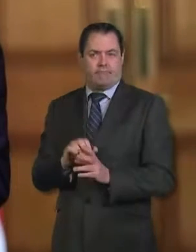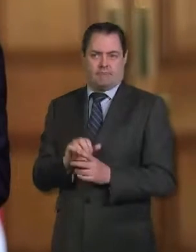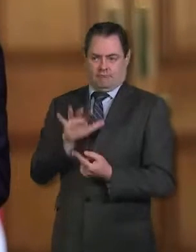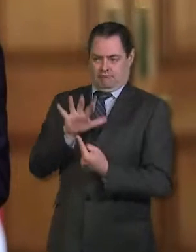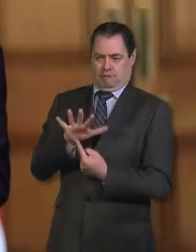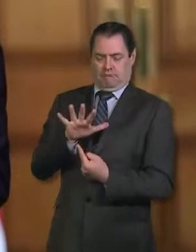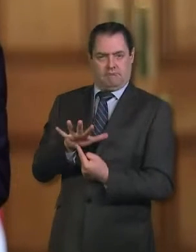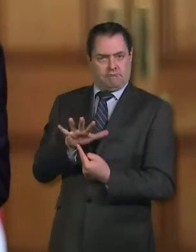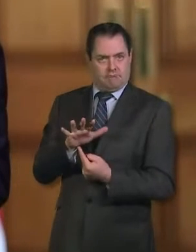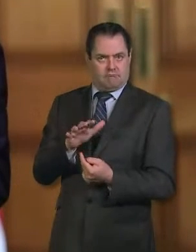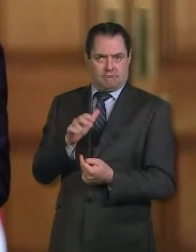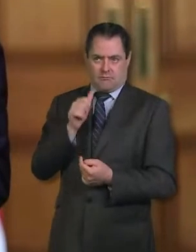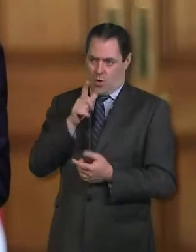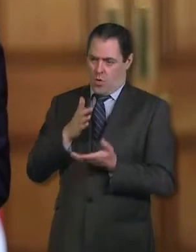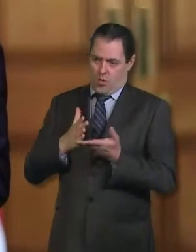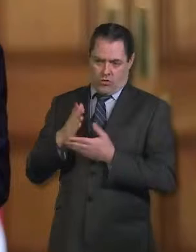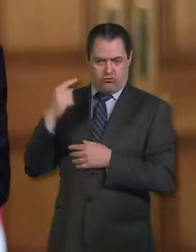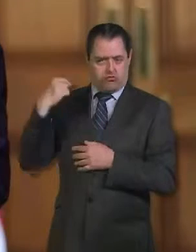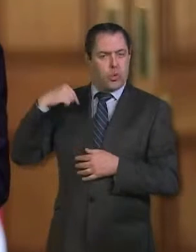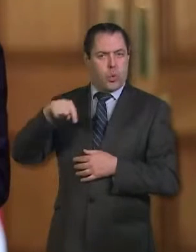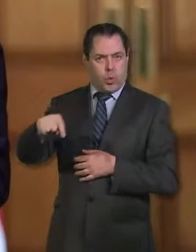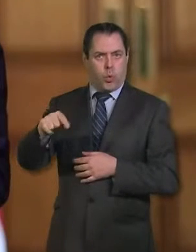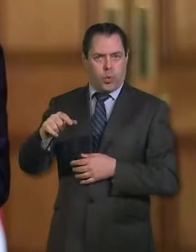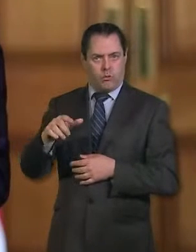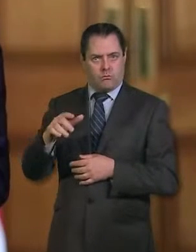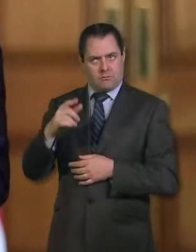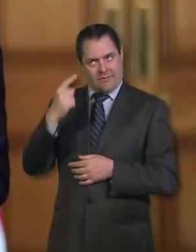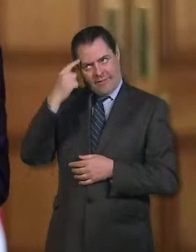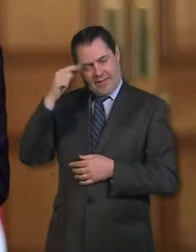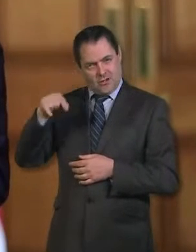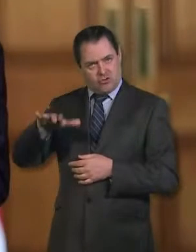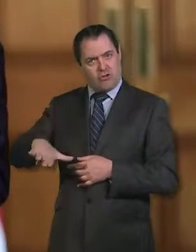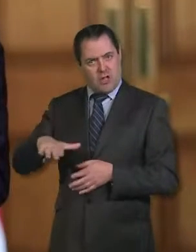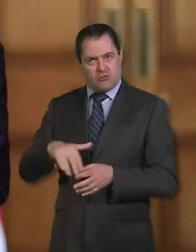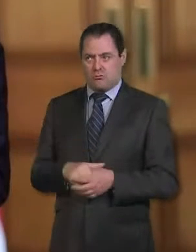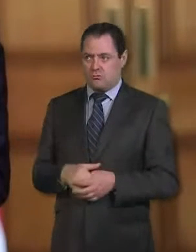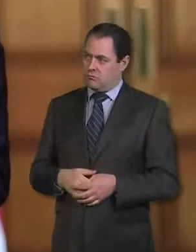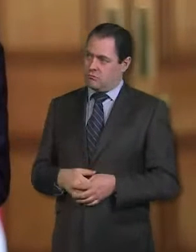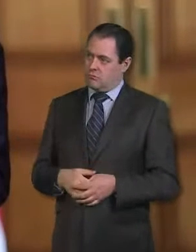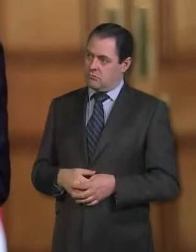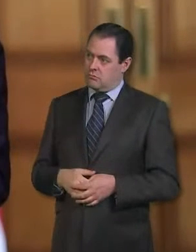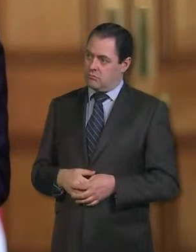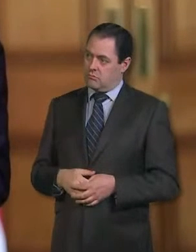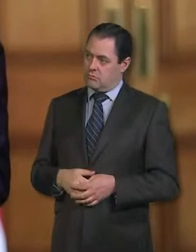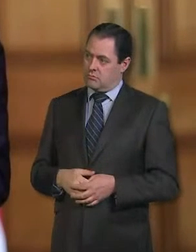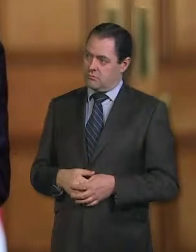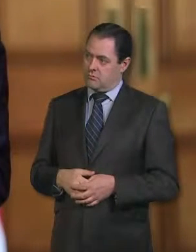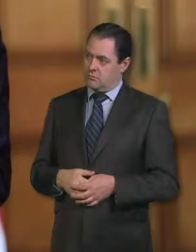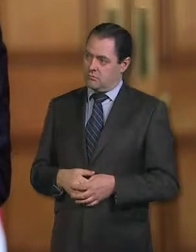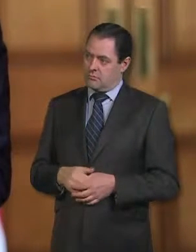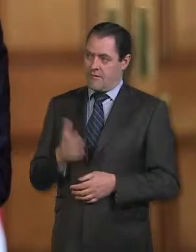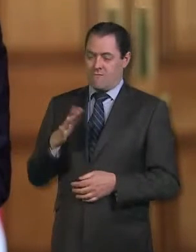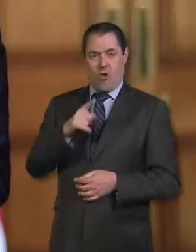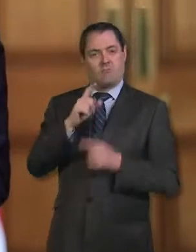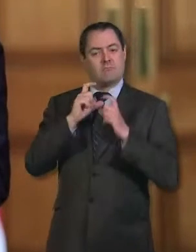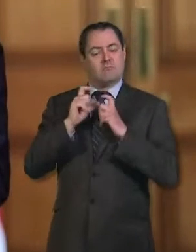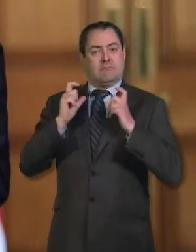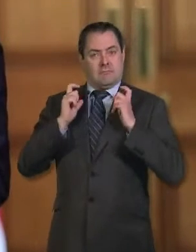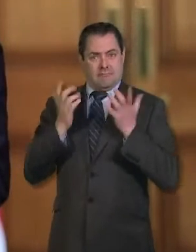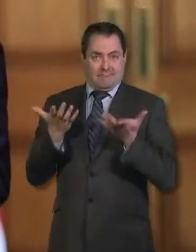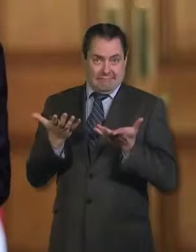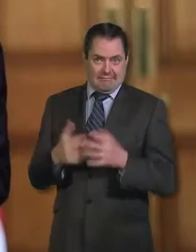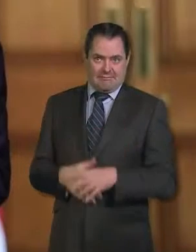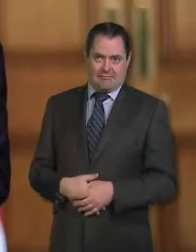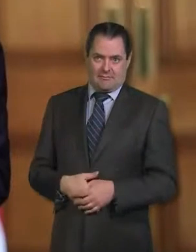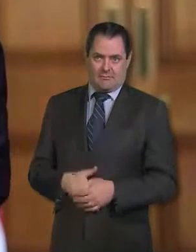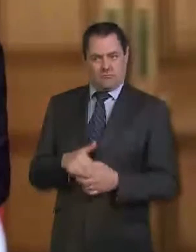this. And so I think, especially coming from a man of the cloth, I think that is perfectly reasonable to take away